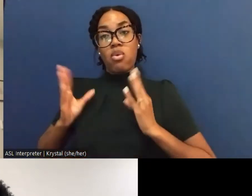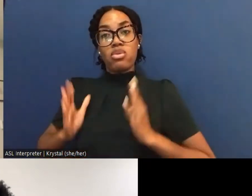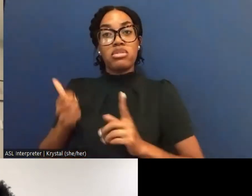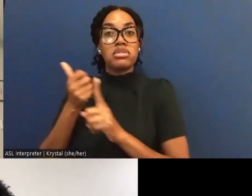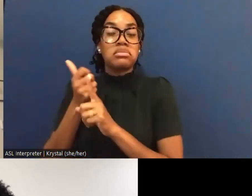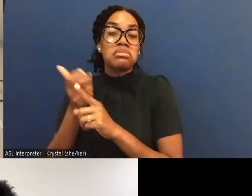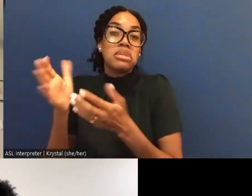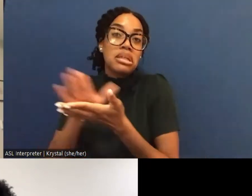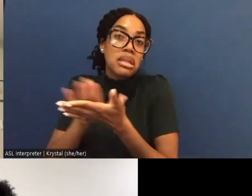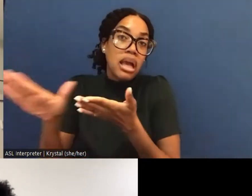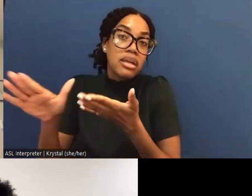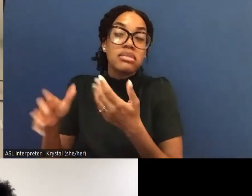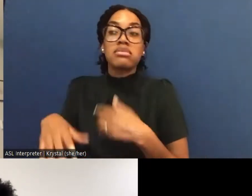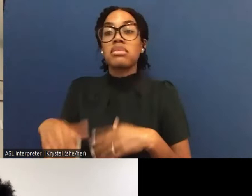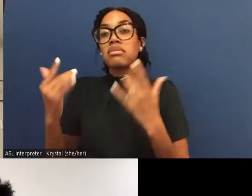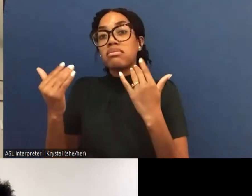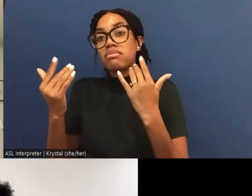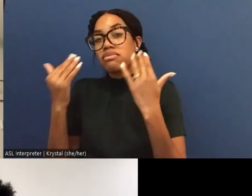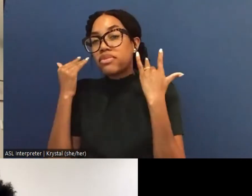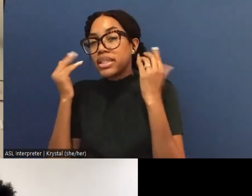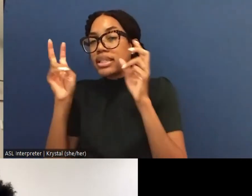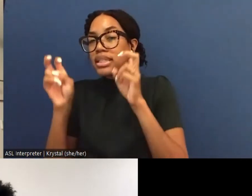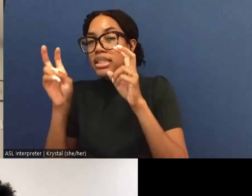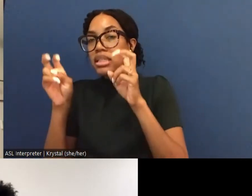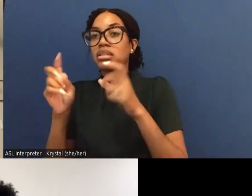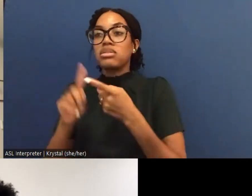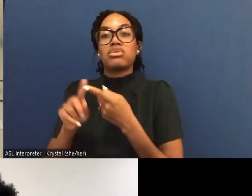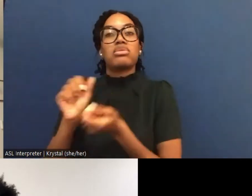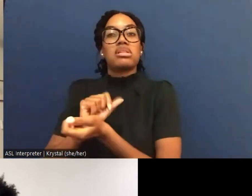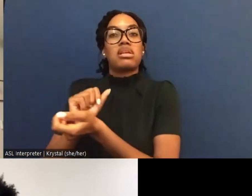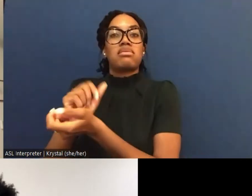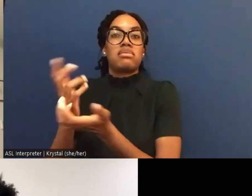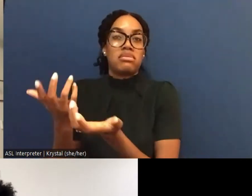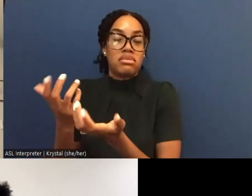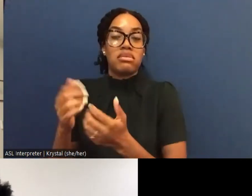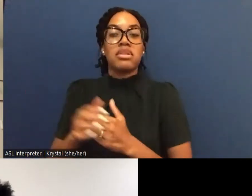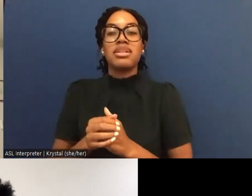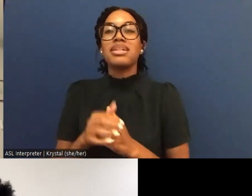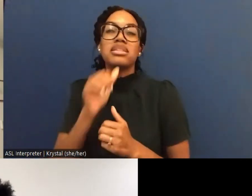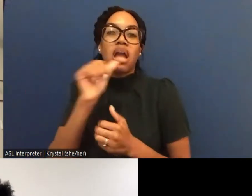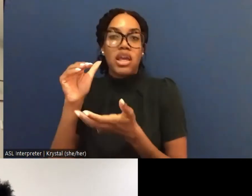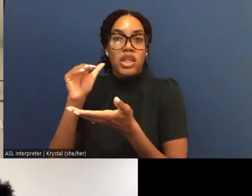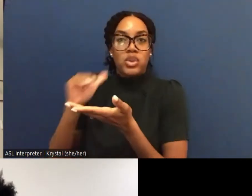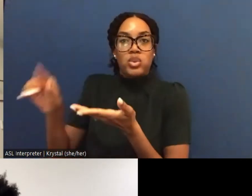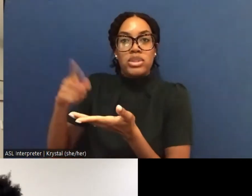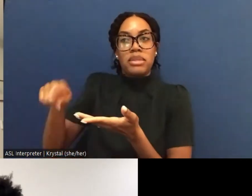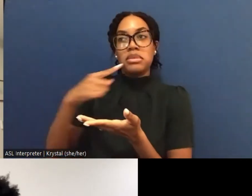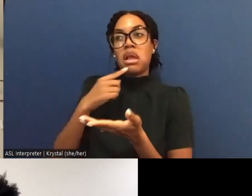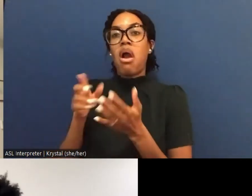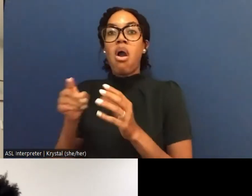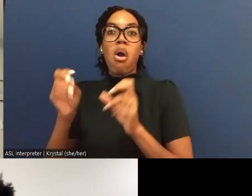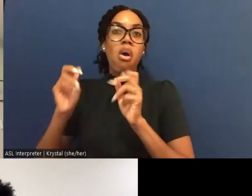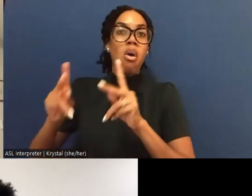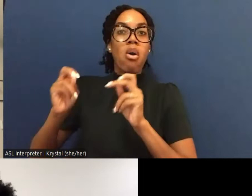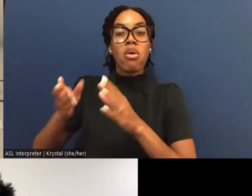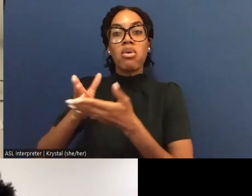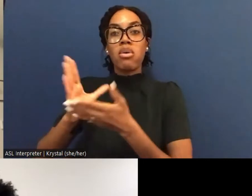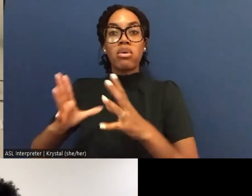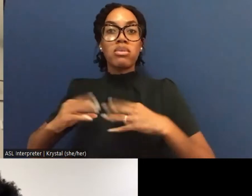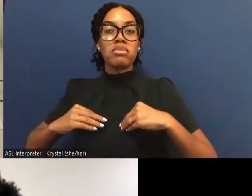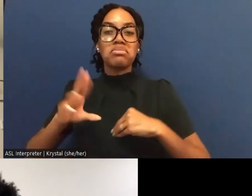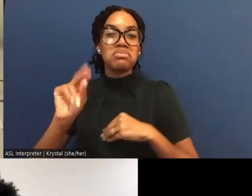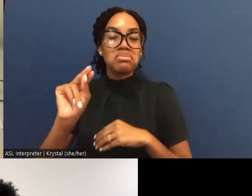to me. And this is, of course, not to excuse slavery, but to just kind of emphasize that enslaved people are aware of what's going on at